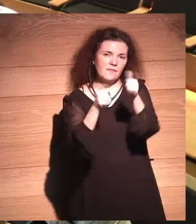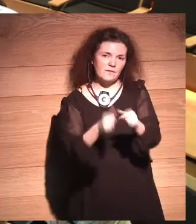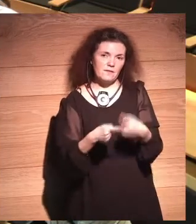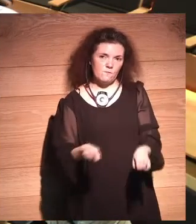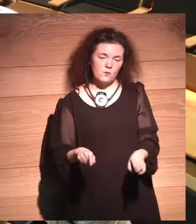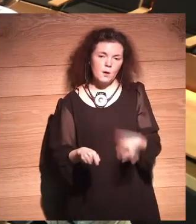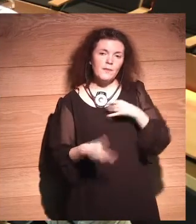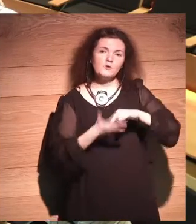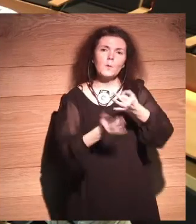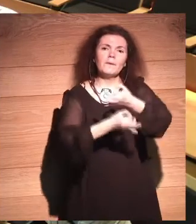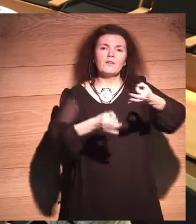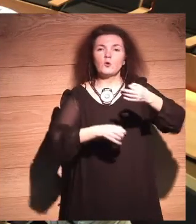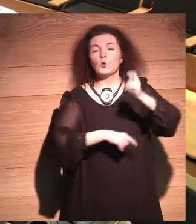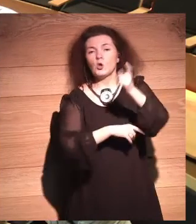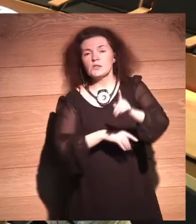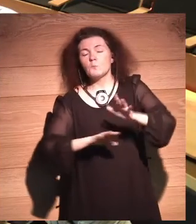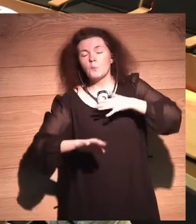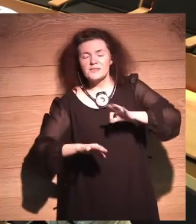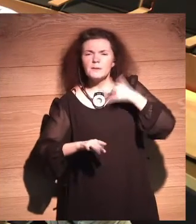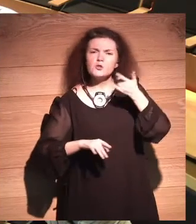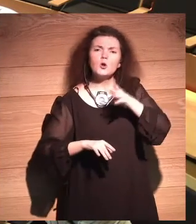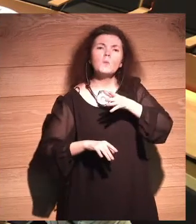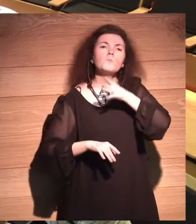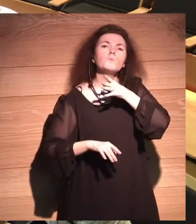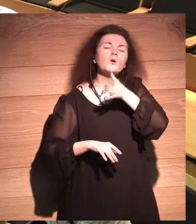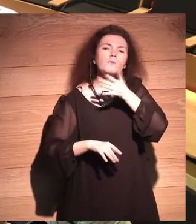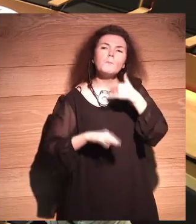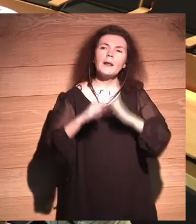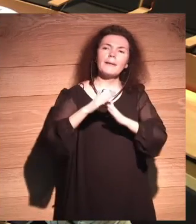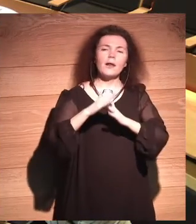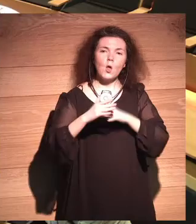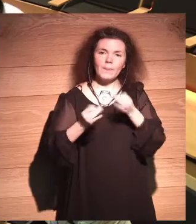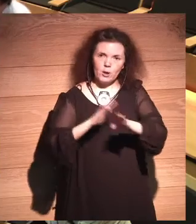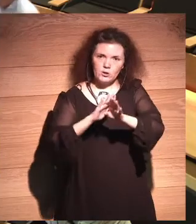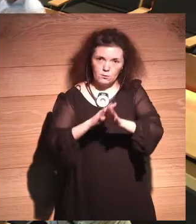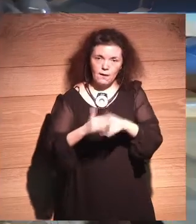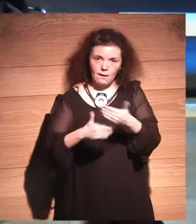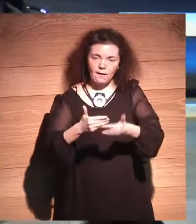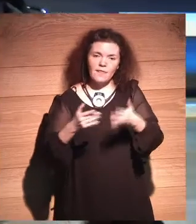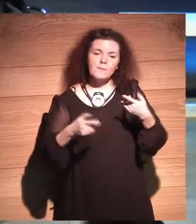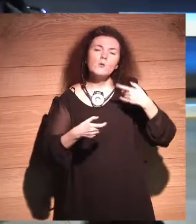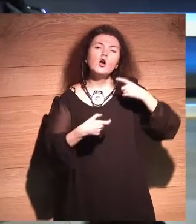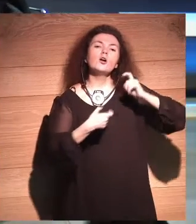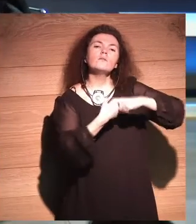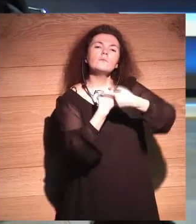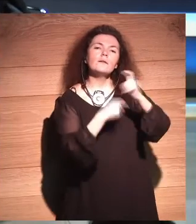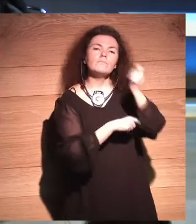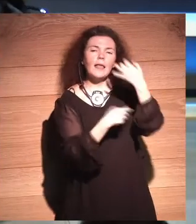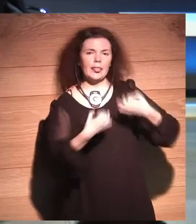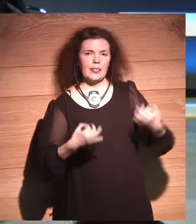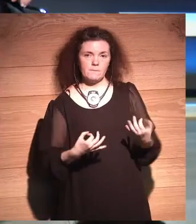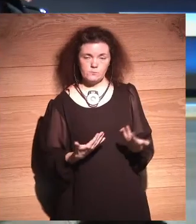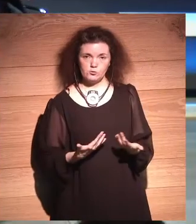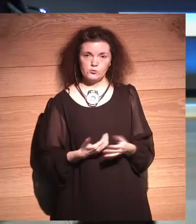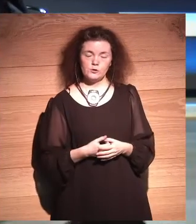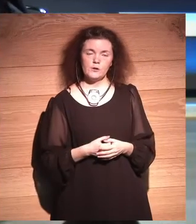to do it. The fact that people may not participate as well as we might like them to in every process is not a reason not to do it, because it really